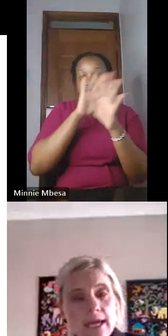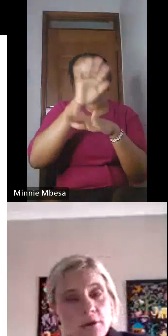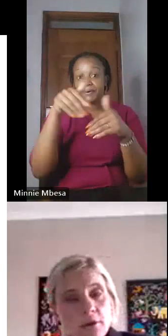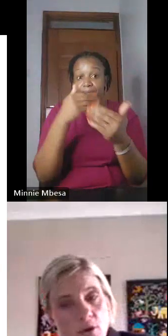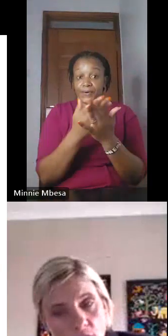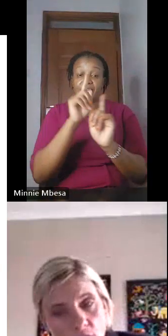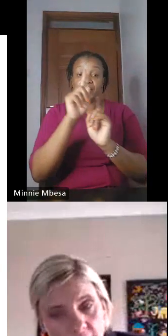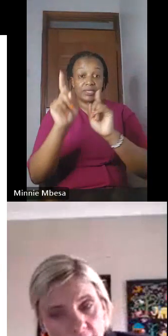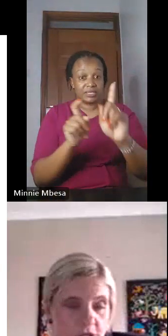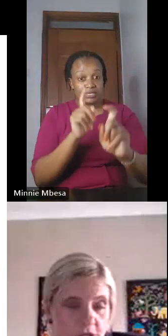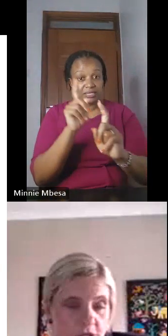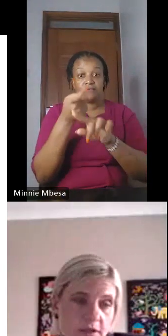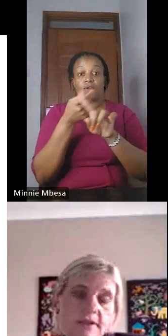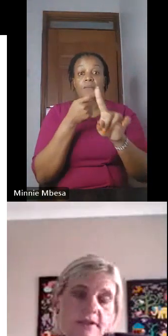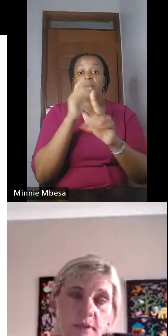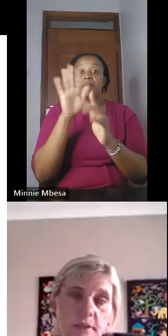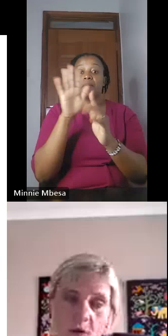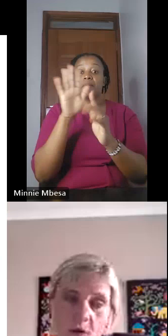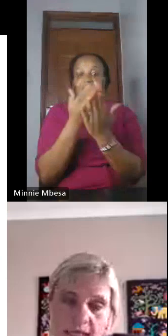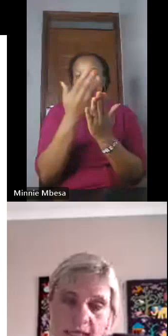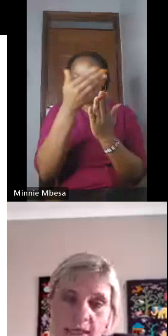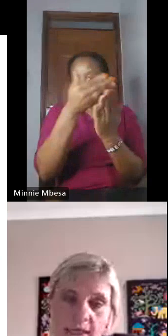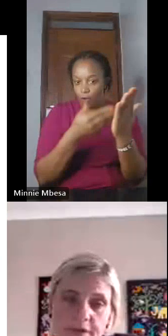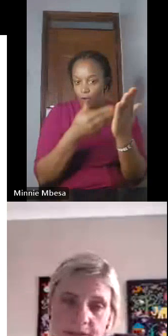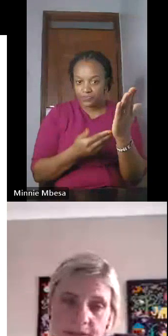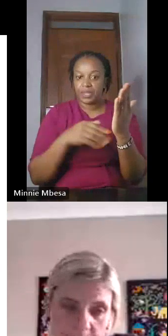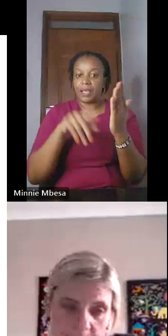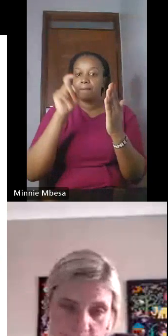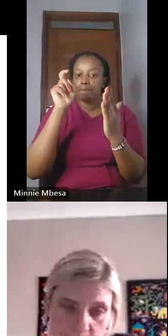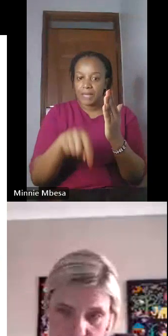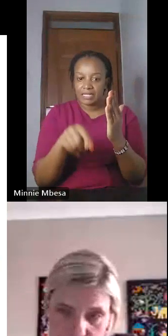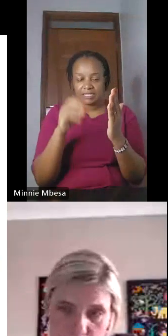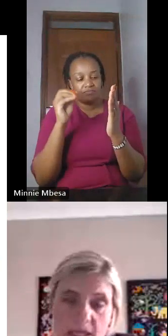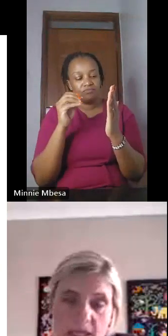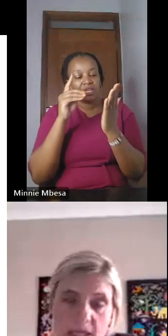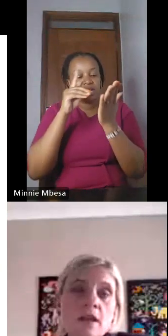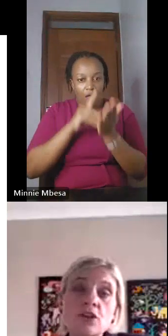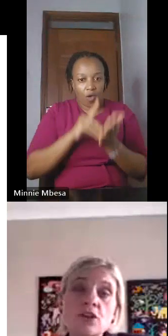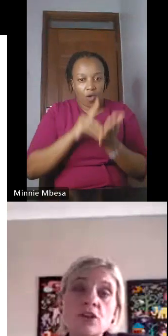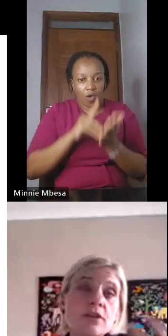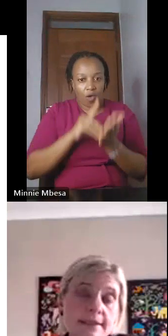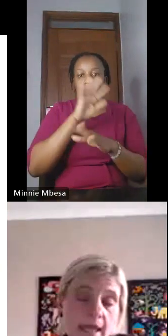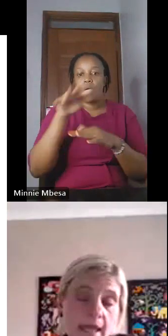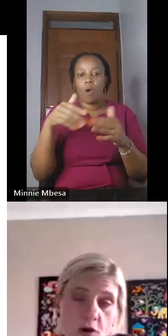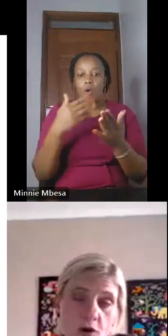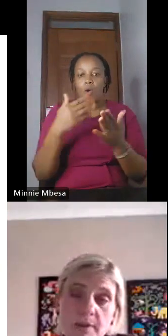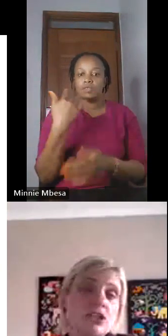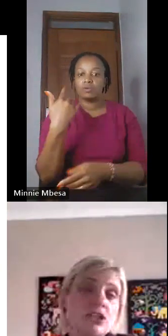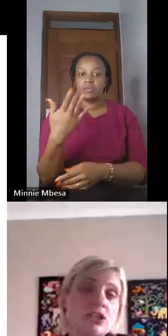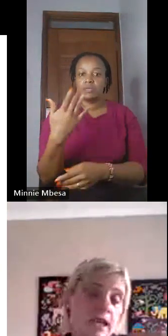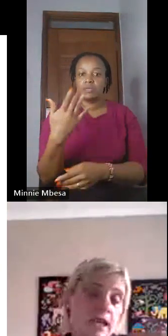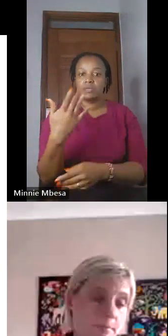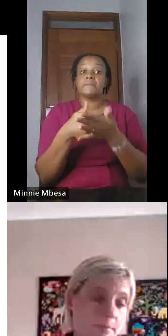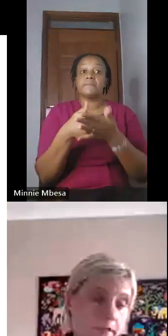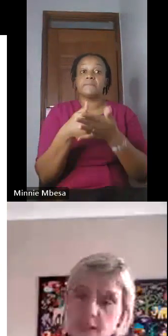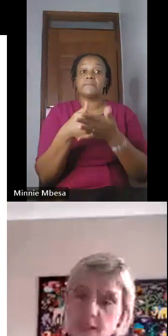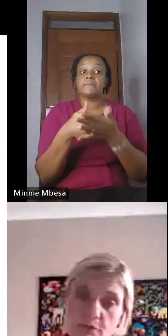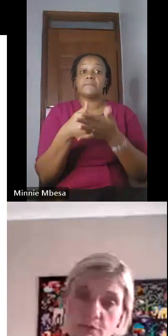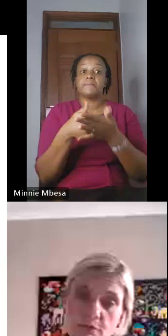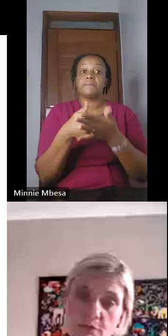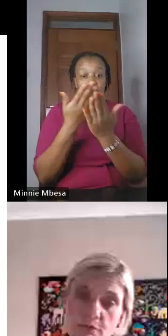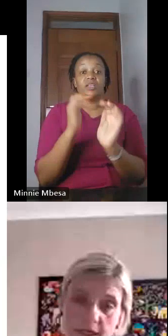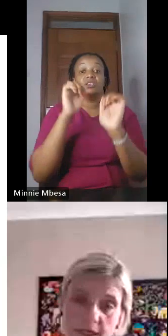and you must upload all of your documents before clicking on the submit button. So you can save your application and come